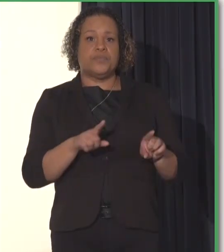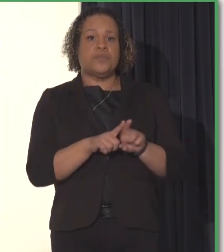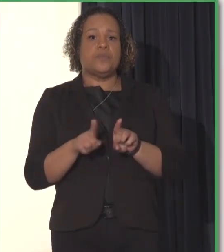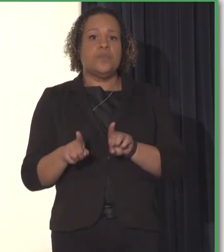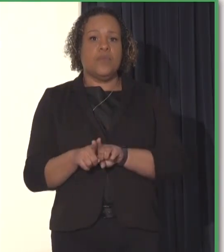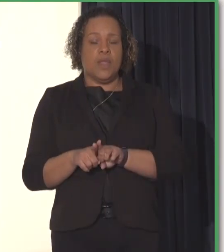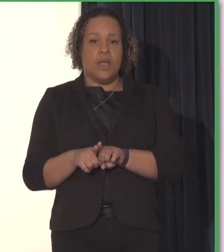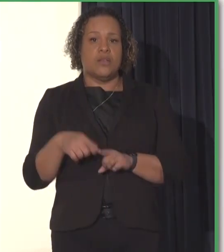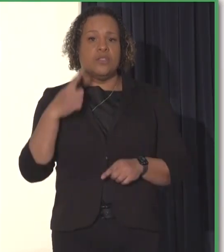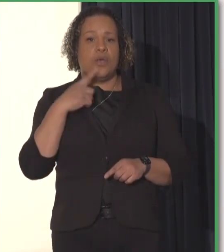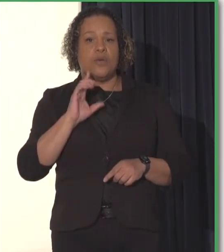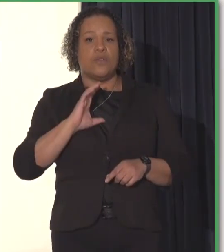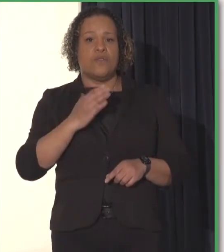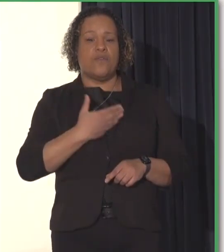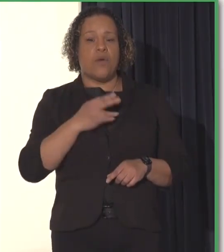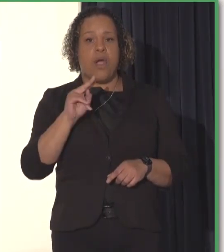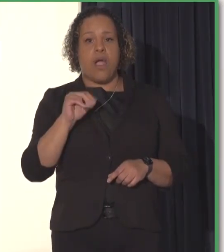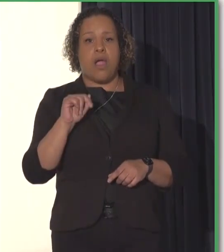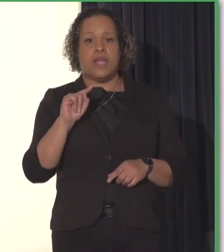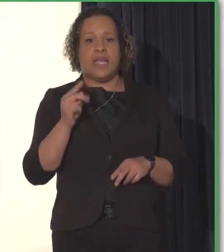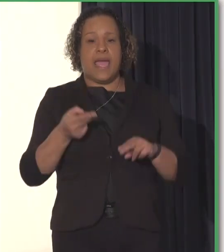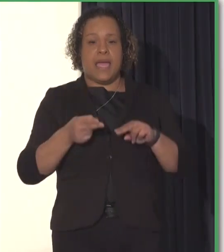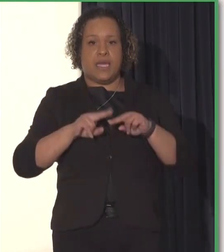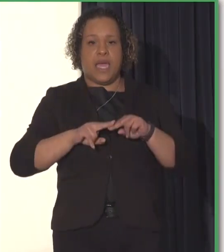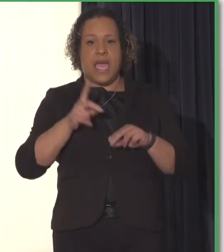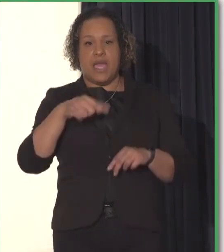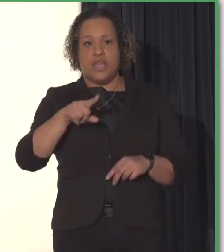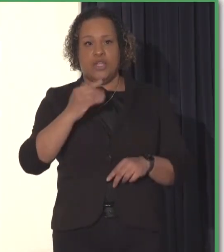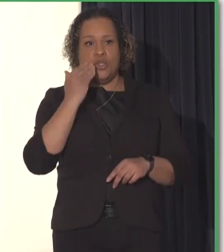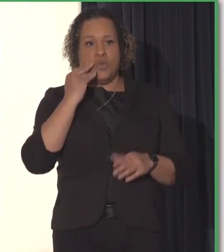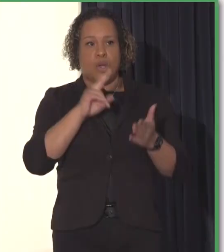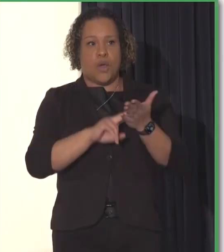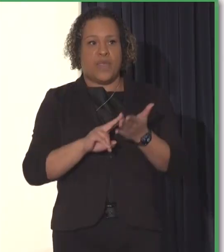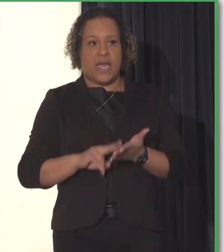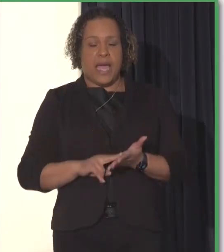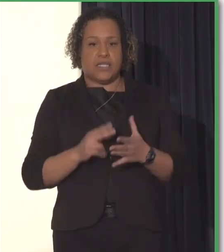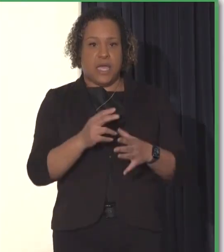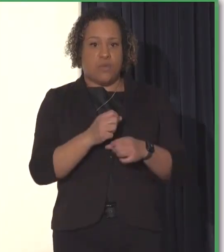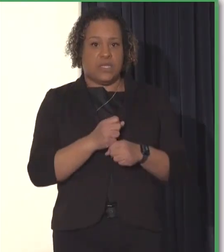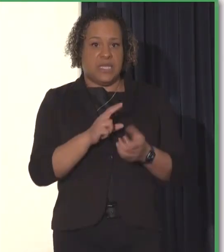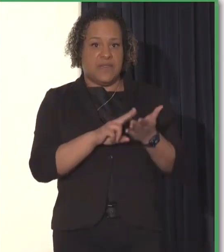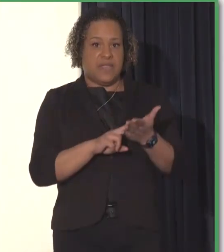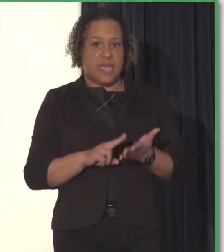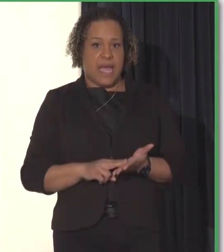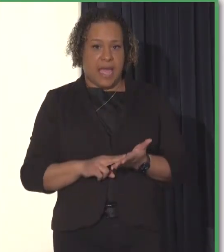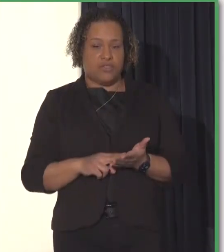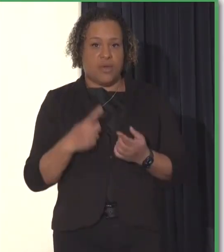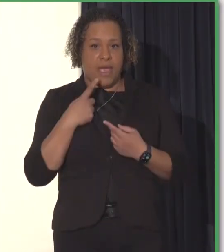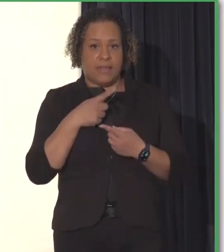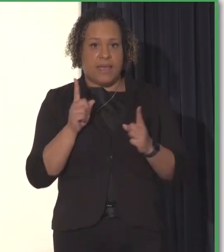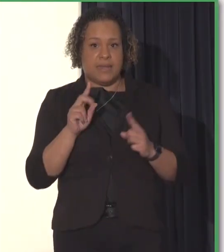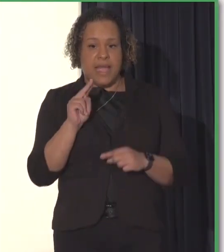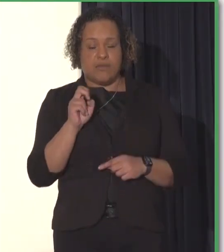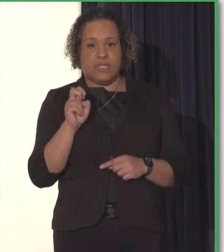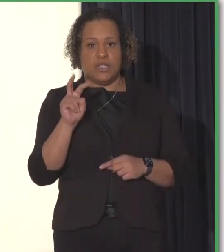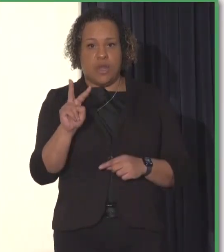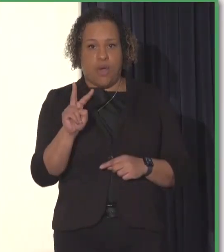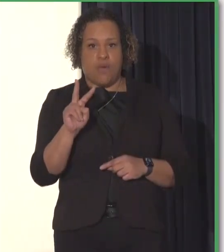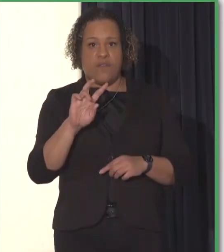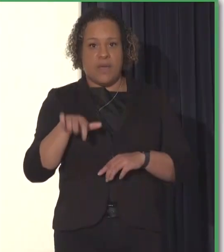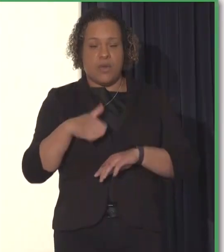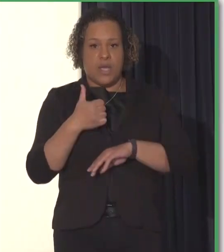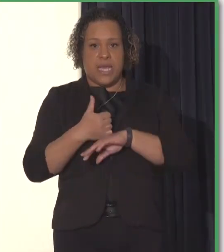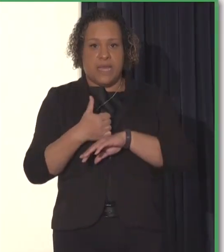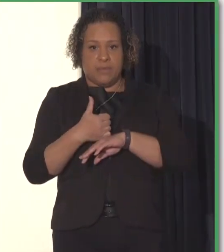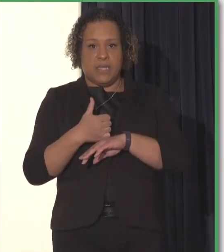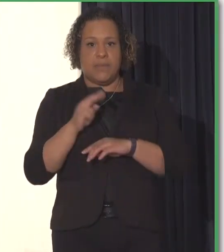Also, for our net gain, so as you all know that the contract, when we received that contract and it was announced in November, it